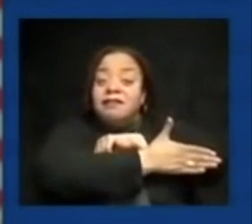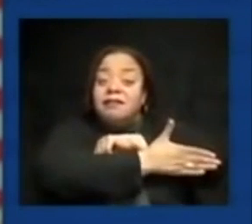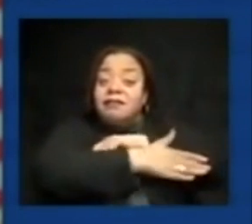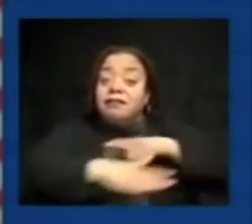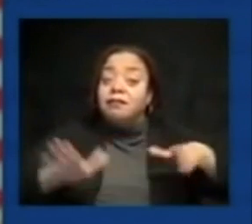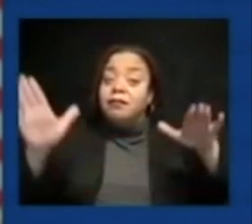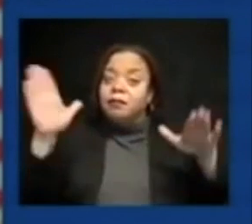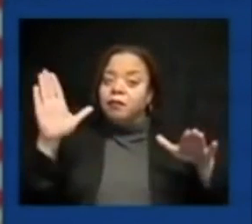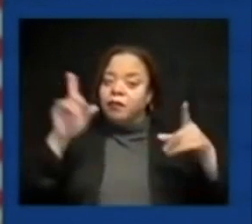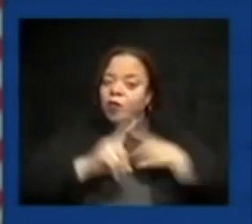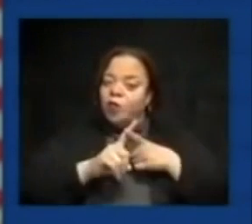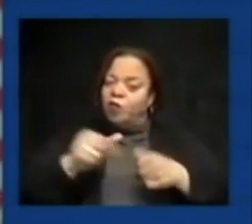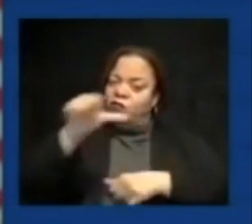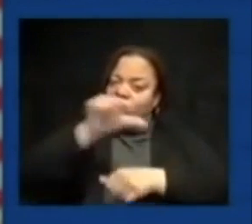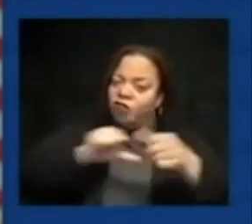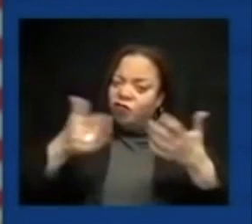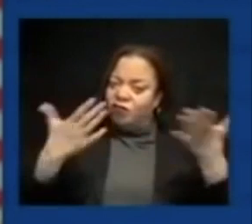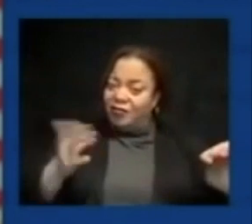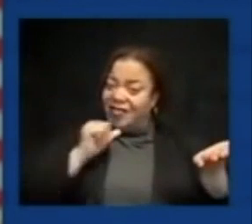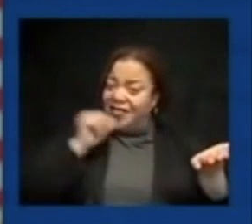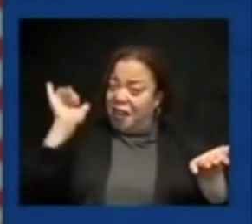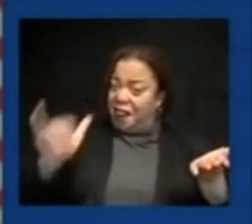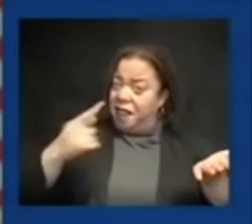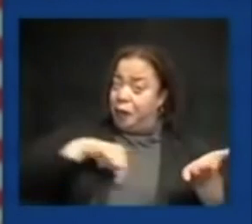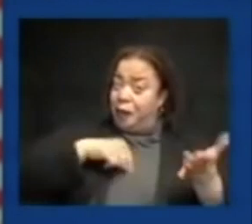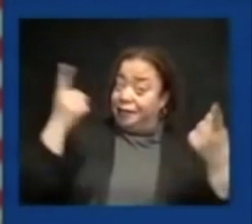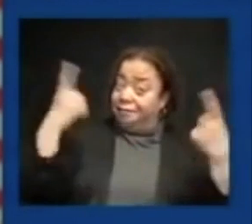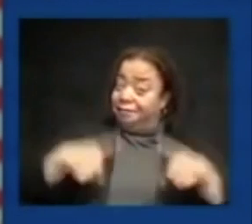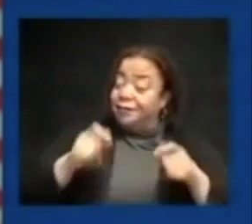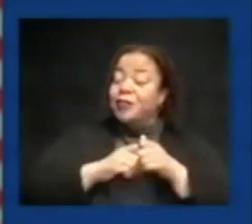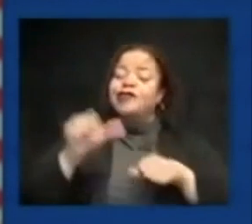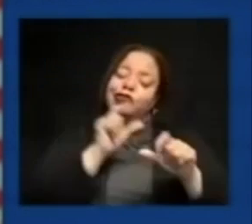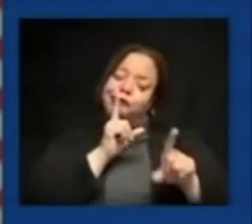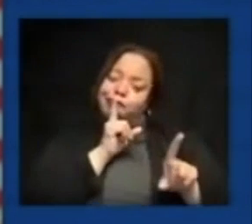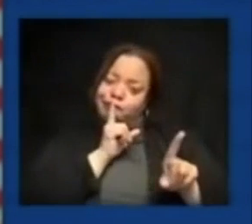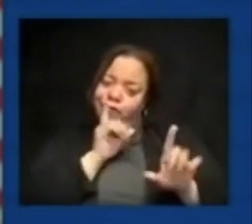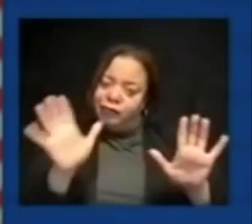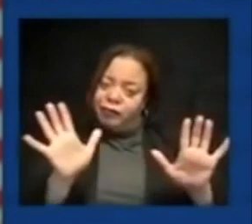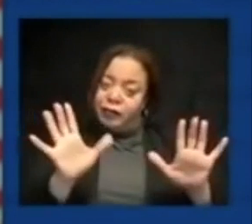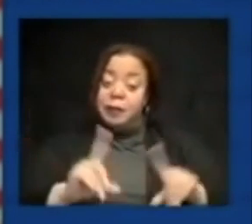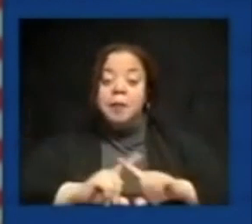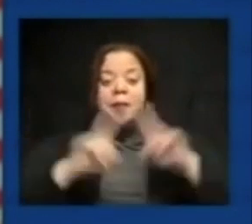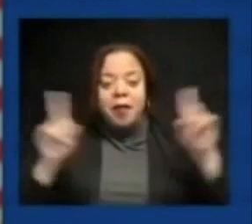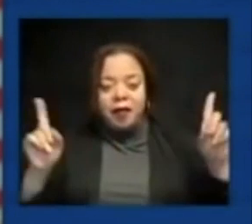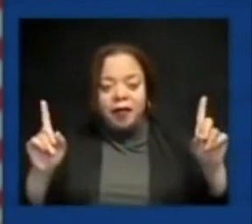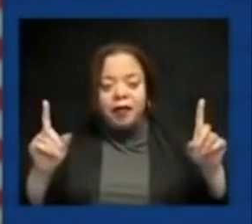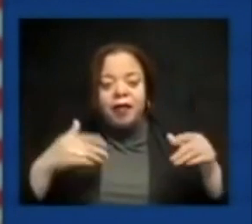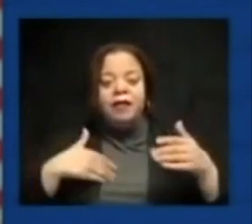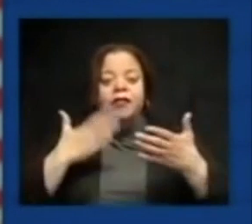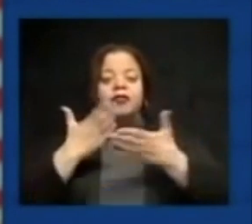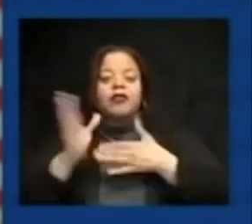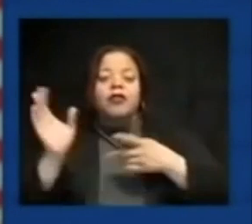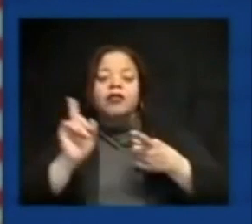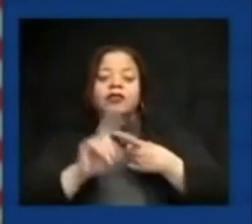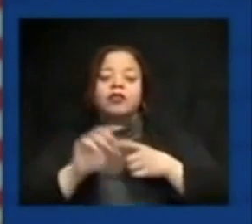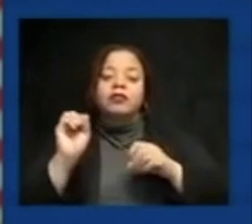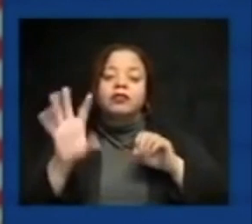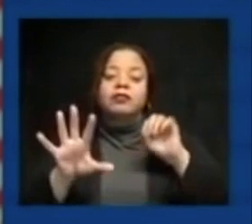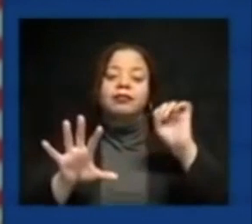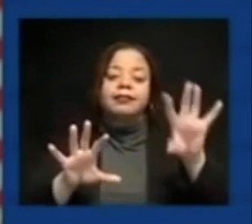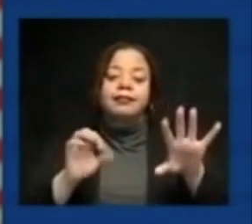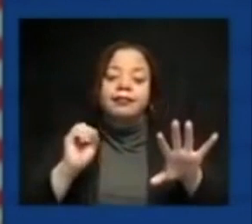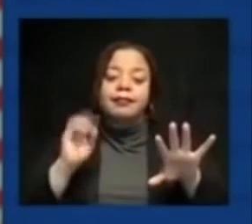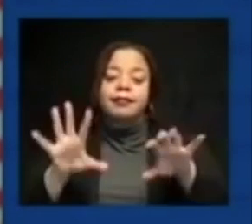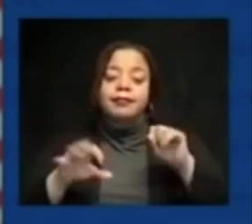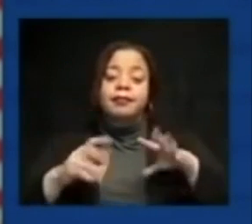one another is not that we always agree, but that we always have the right to speak. Our promise is not that we